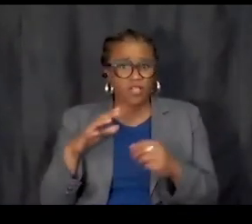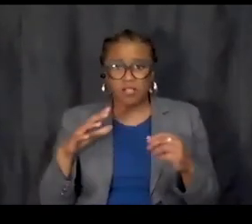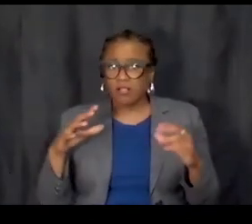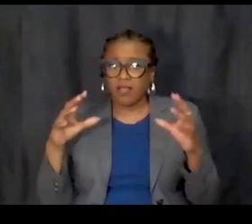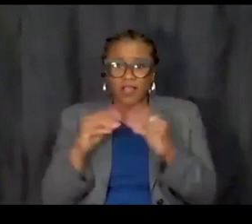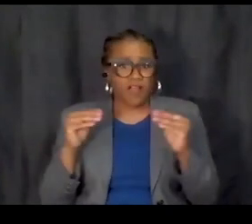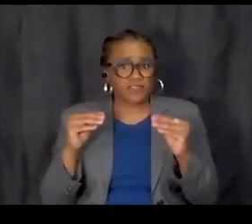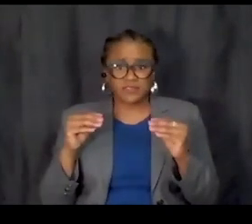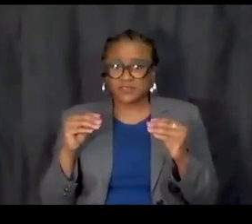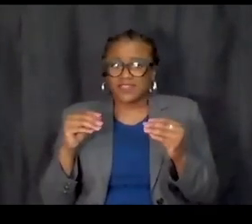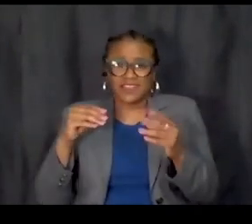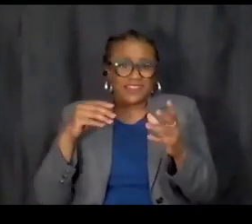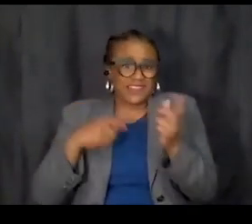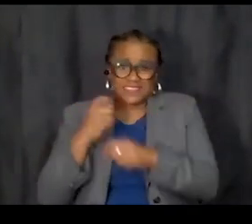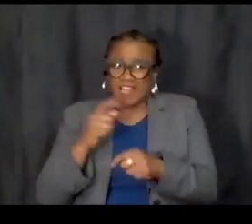on that.